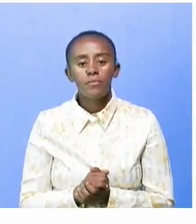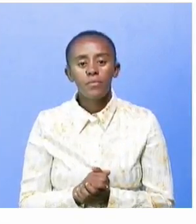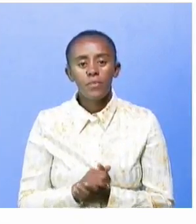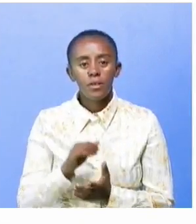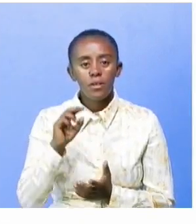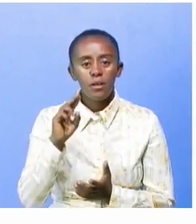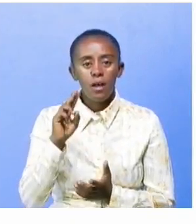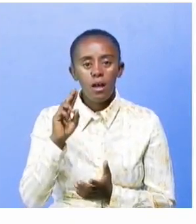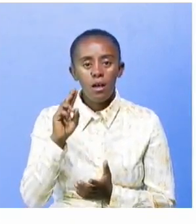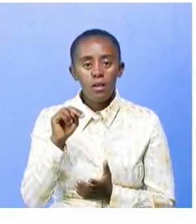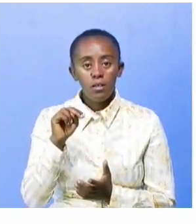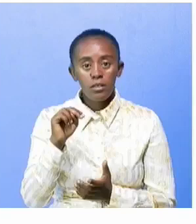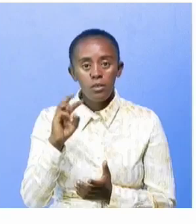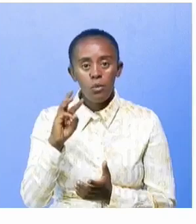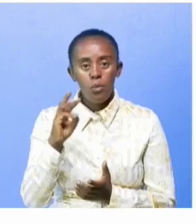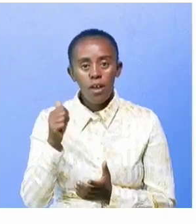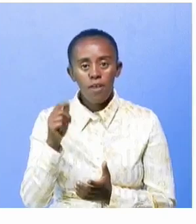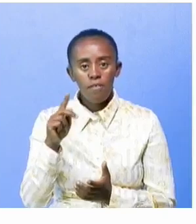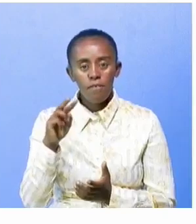unwavering